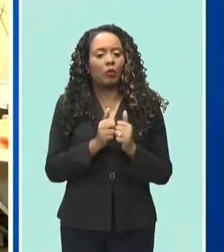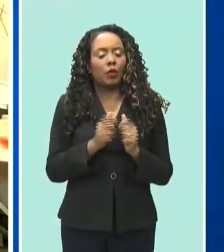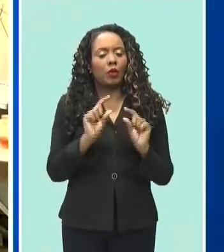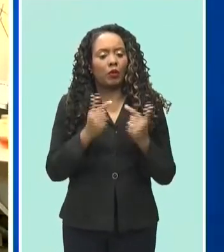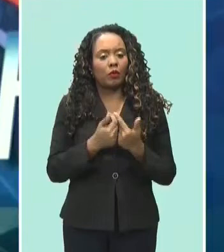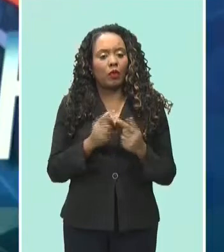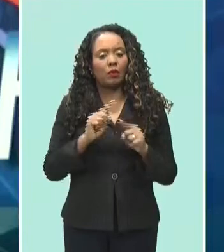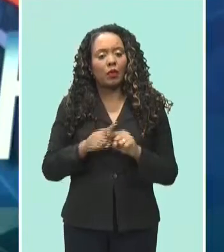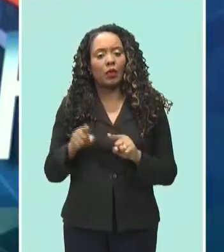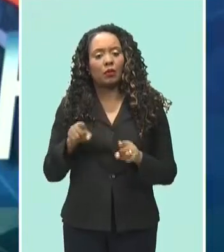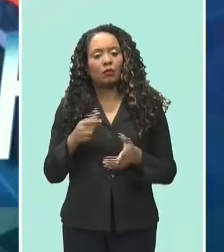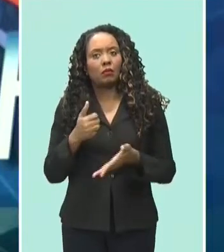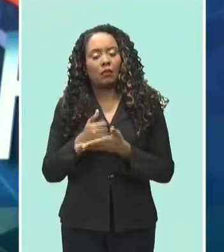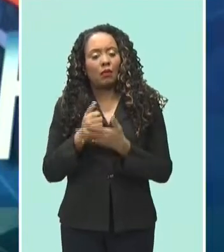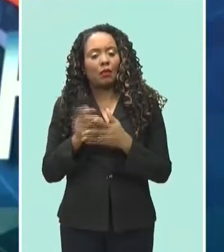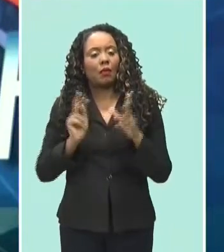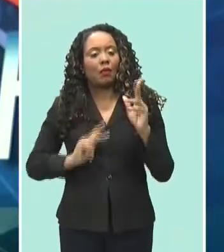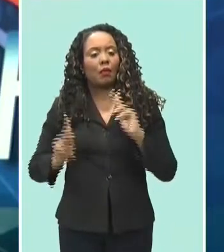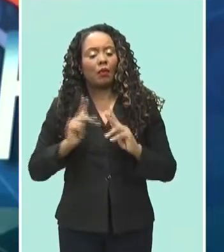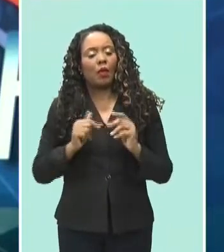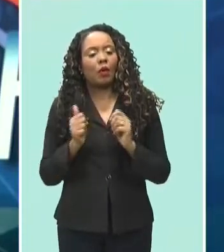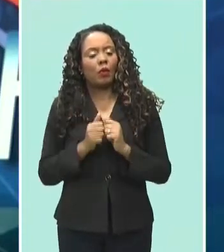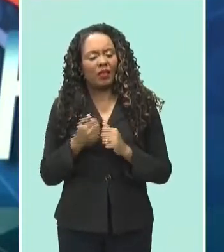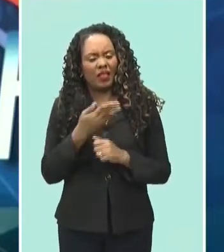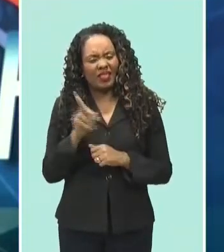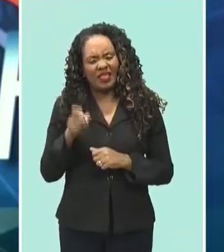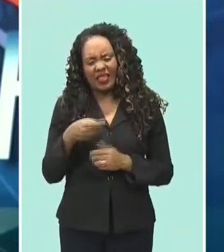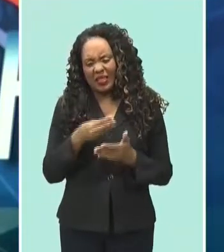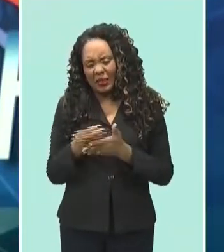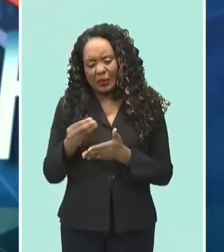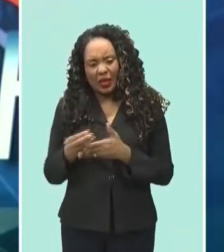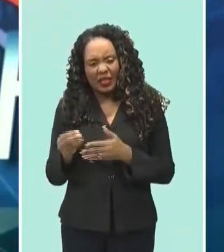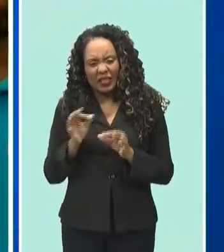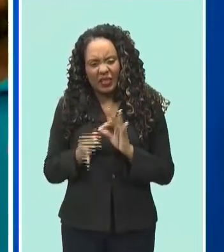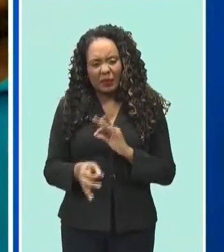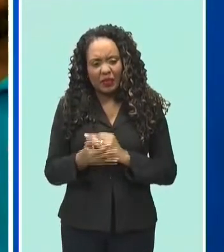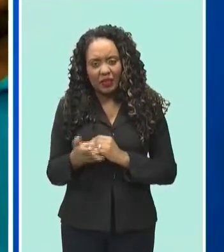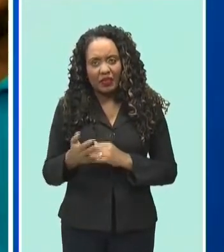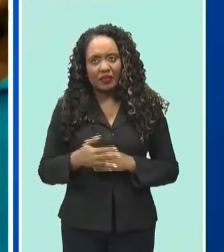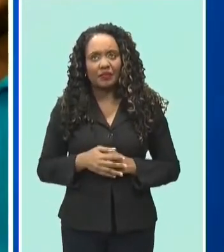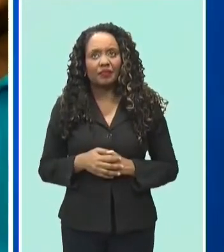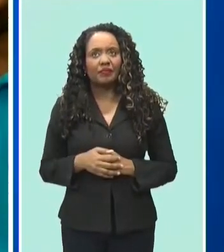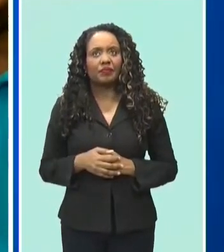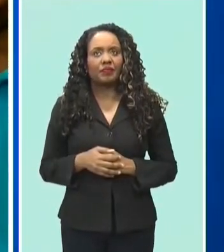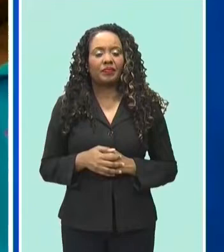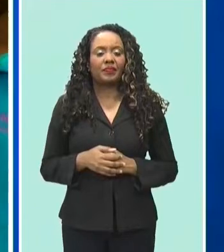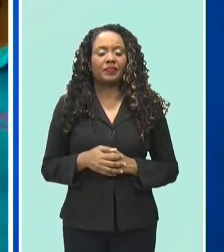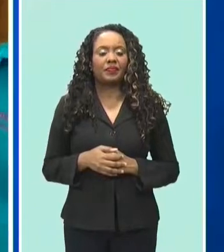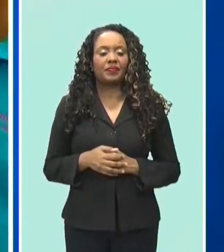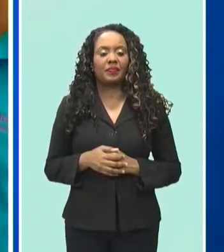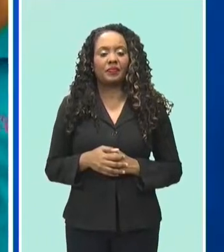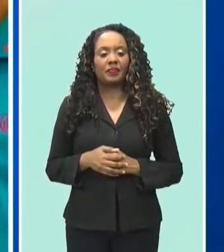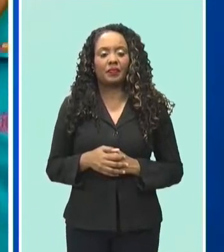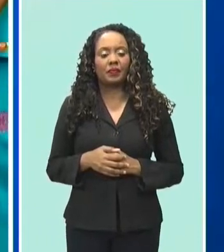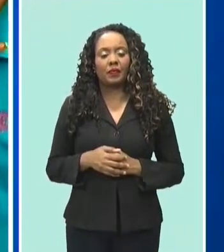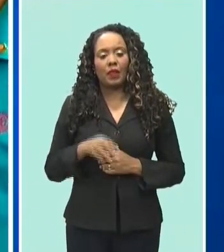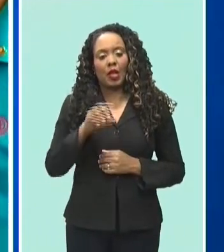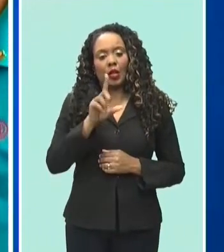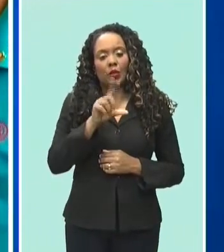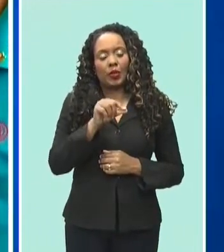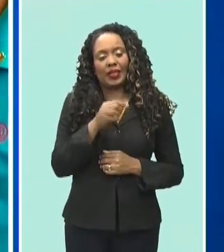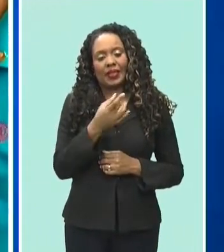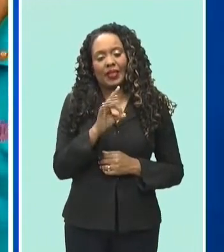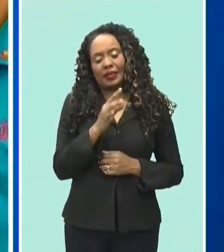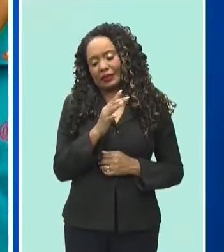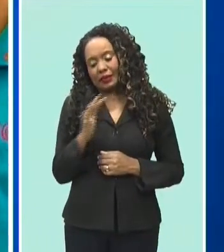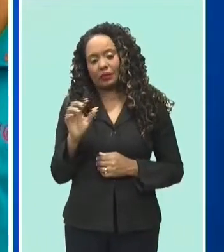charity, but also assist the victims with their necessities. For our Rotaract year 2018 to 2019,